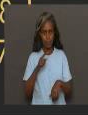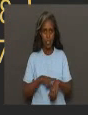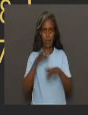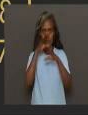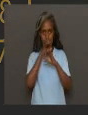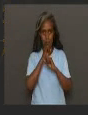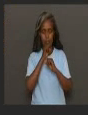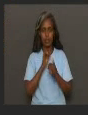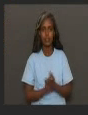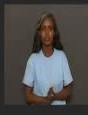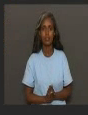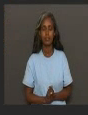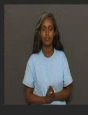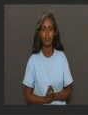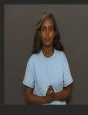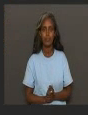Time's up.